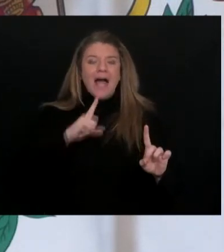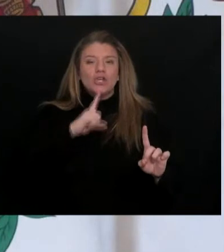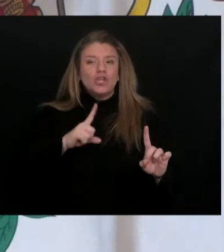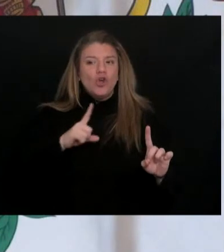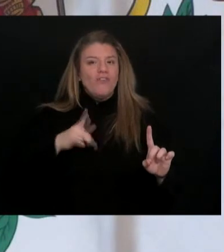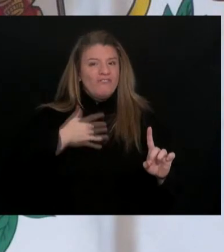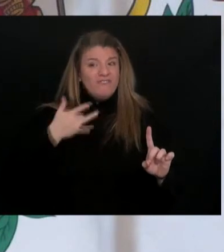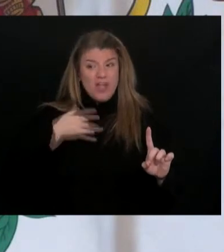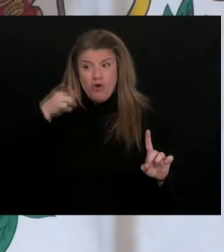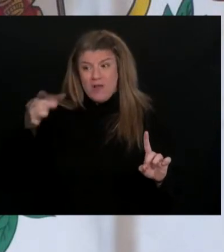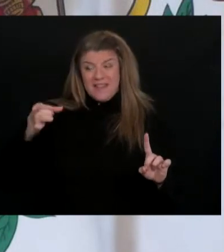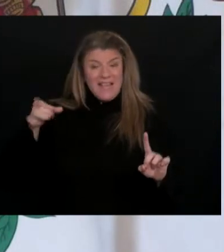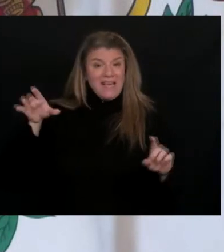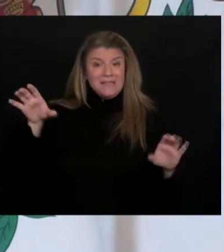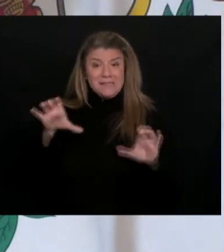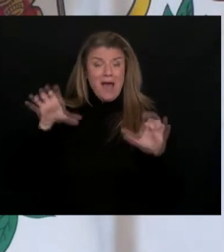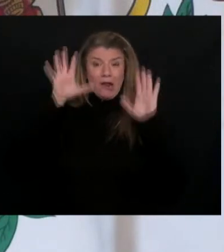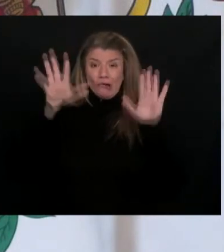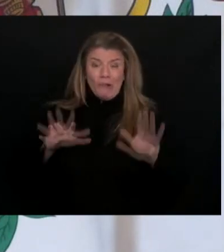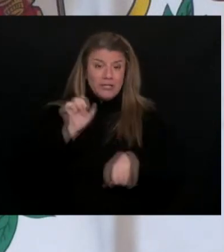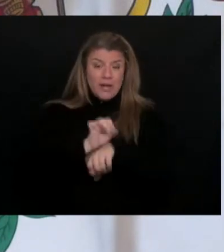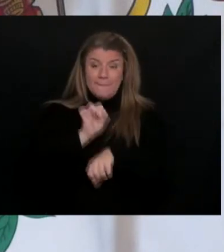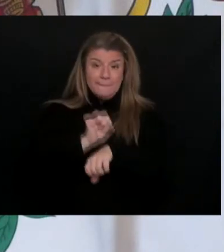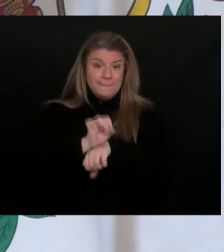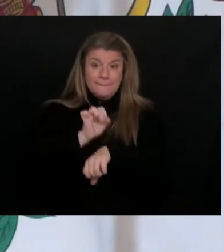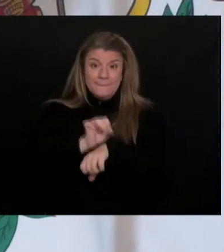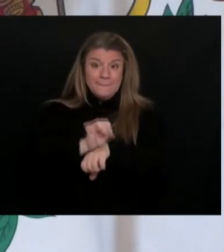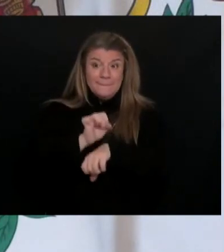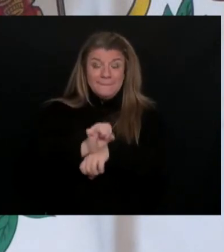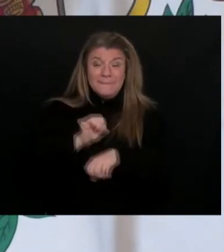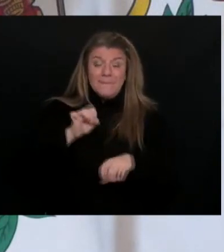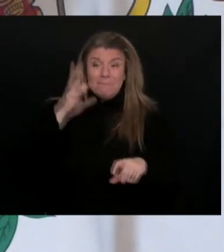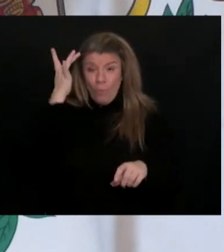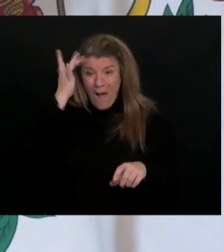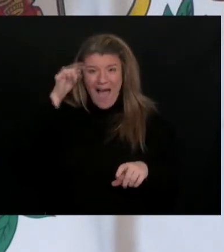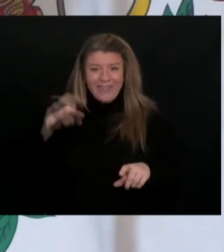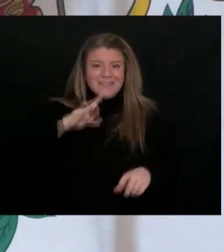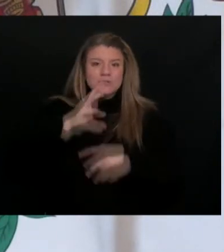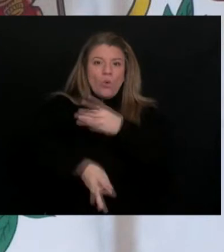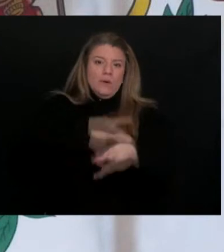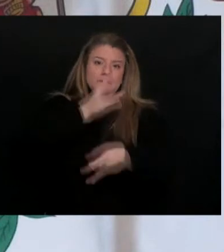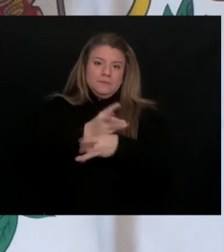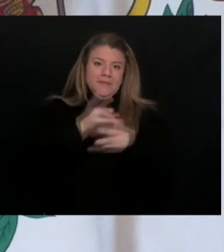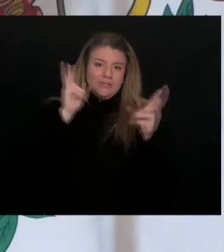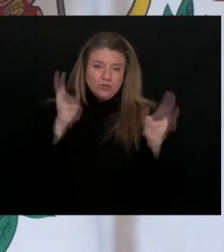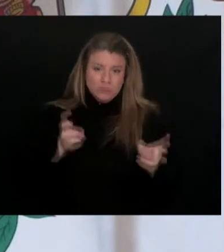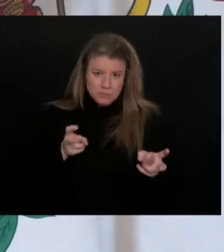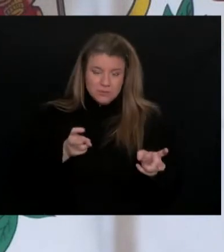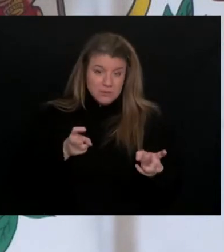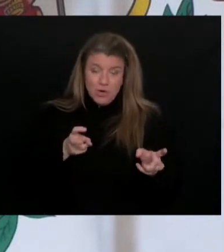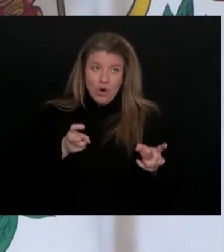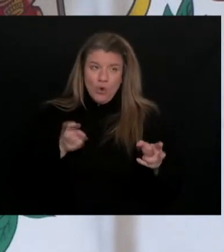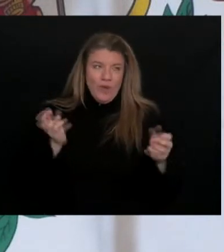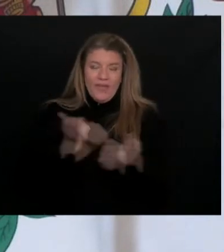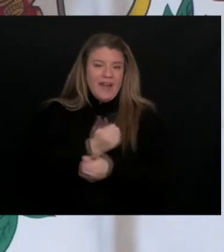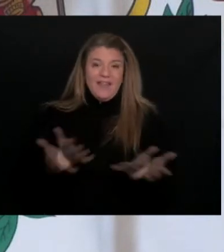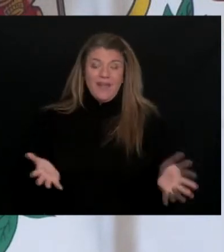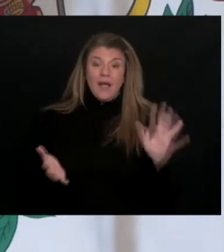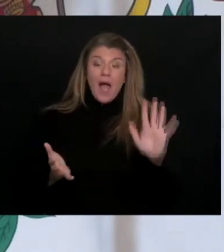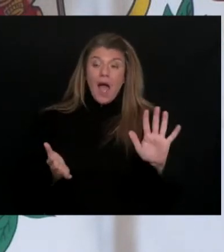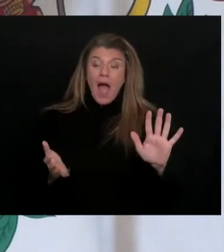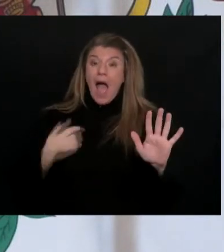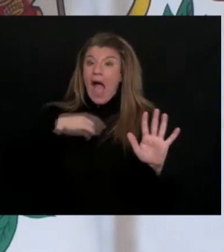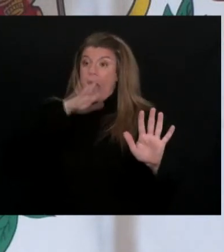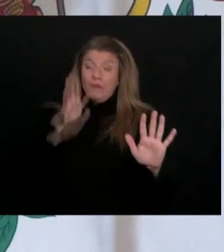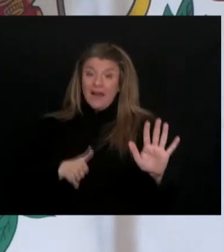Scott's done a great job, but this is a nationwide problem, with anything. I'll never forget,